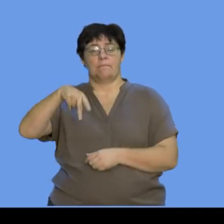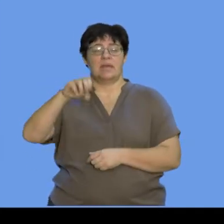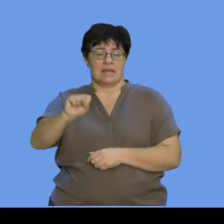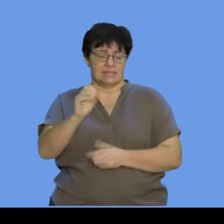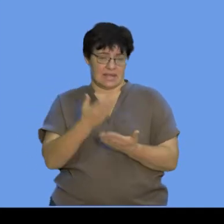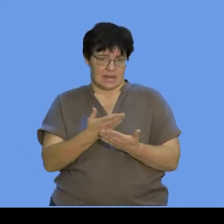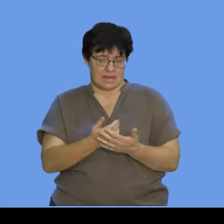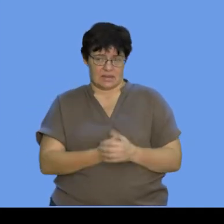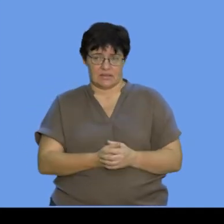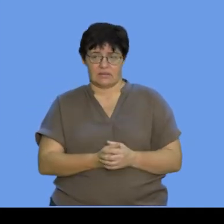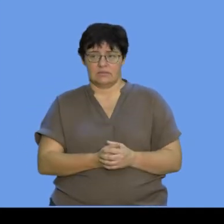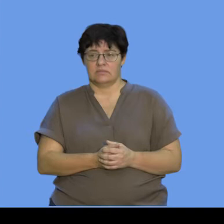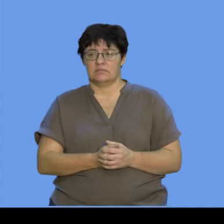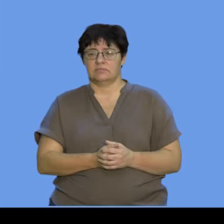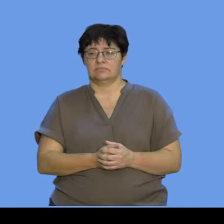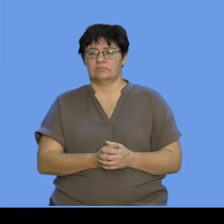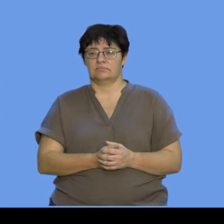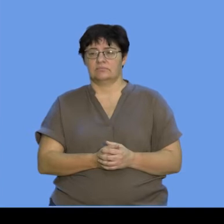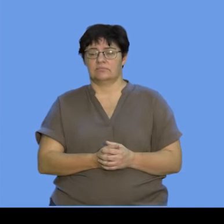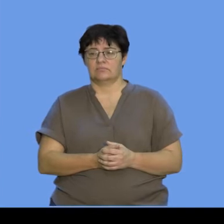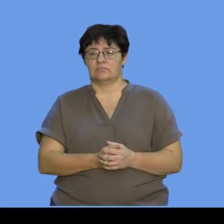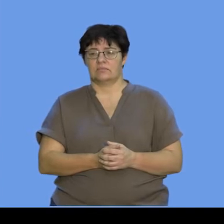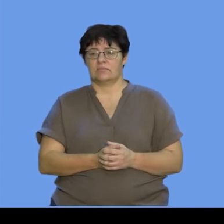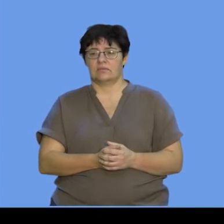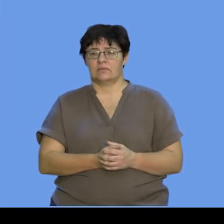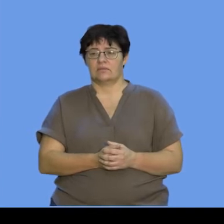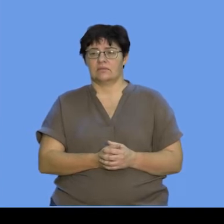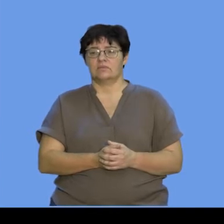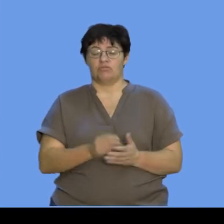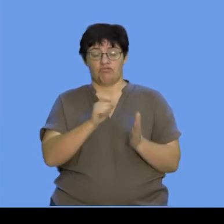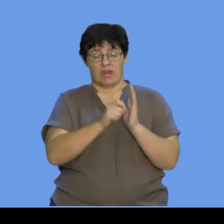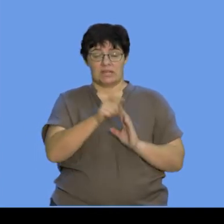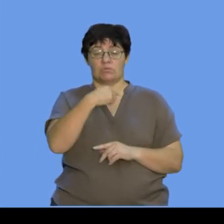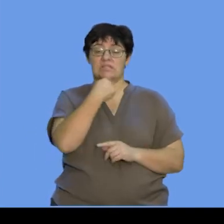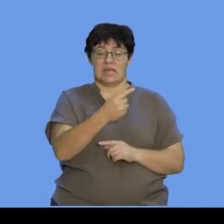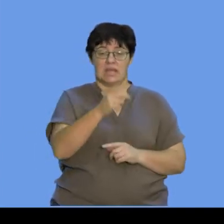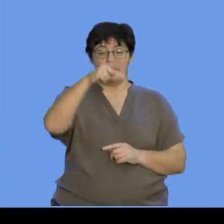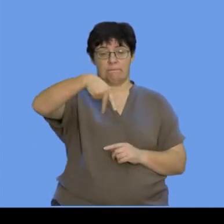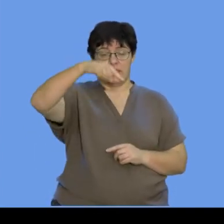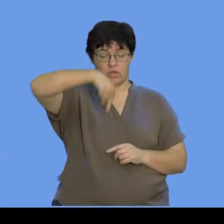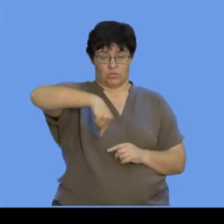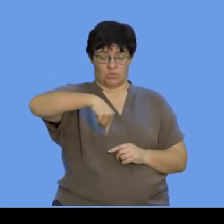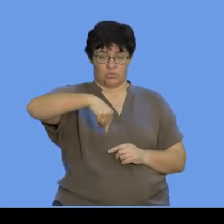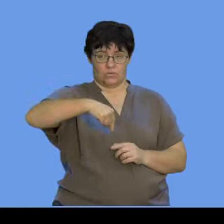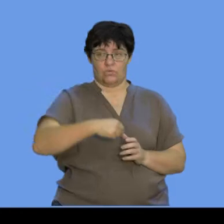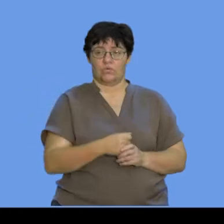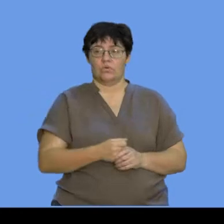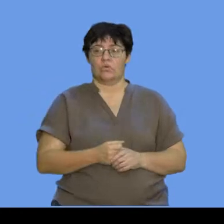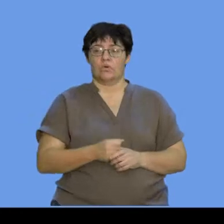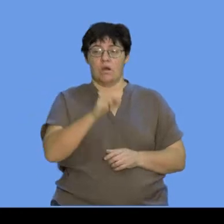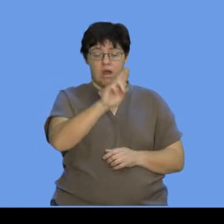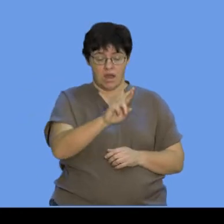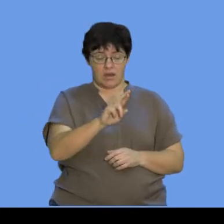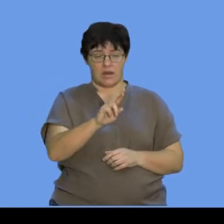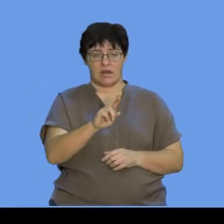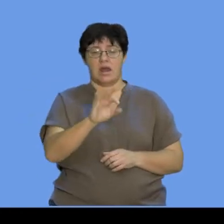with the PS there, right? So I'm going to go to that side. I'm going to just write it up here. We said